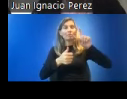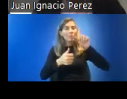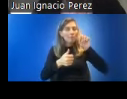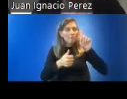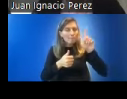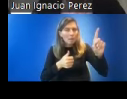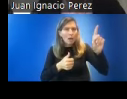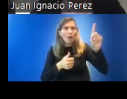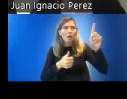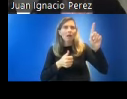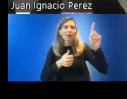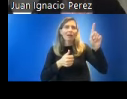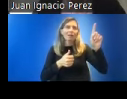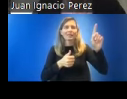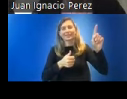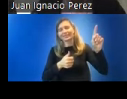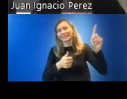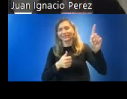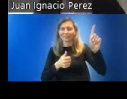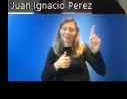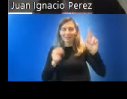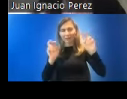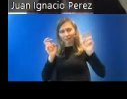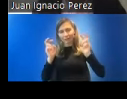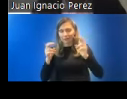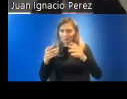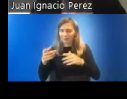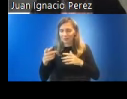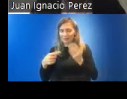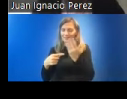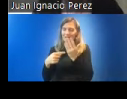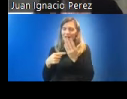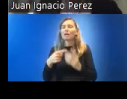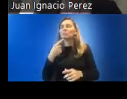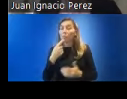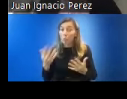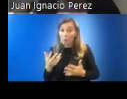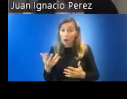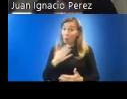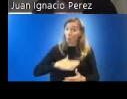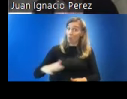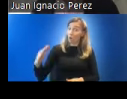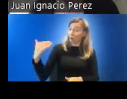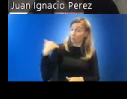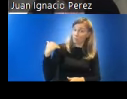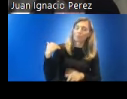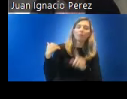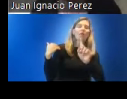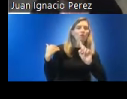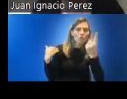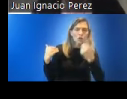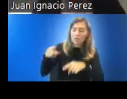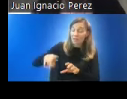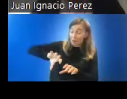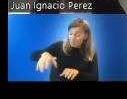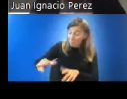usually say quite technically, exhaust domestic remedies, which means try to address or tackle the